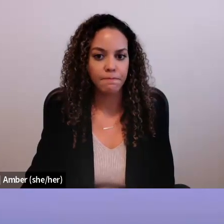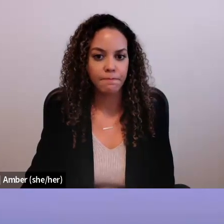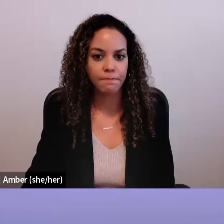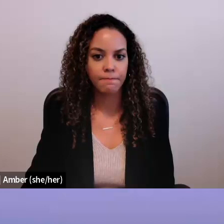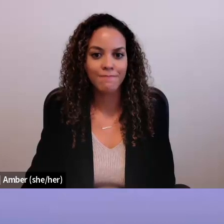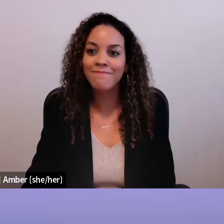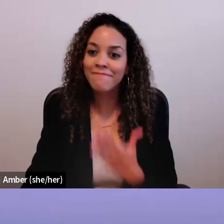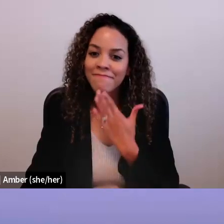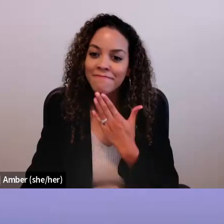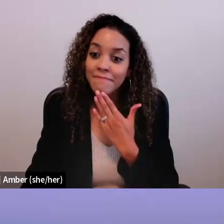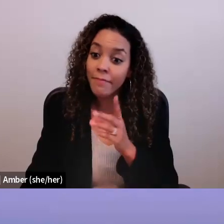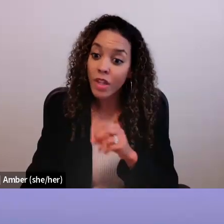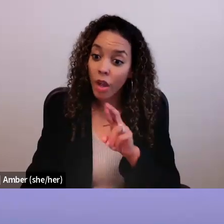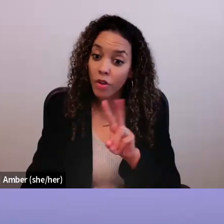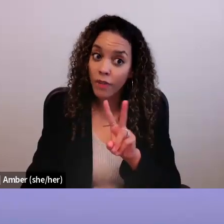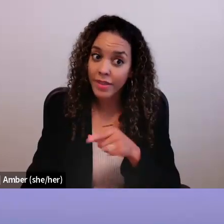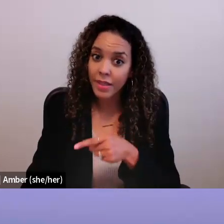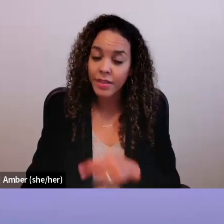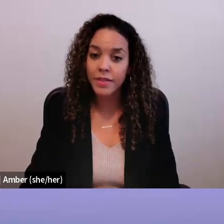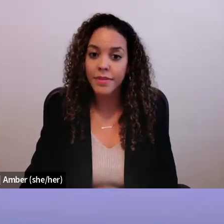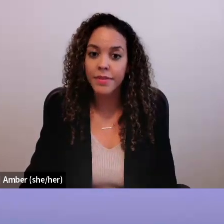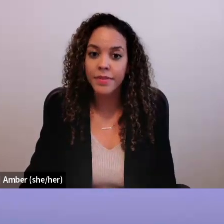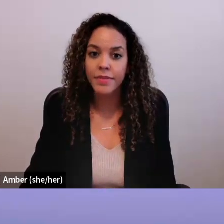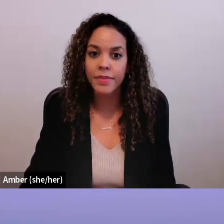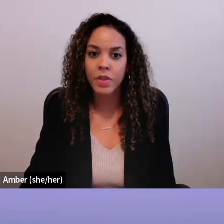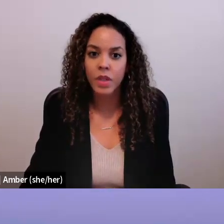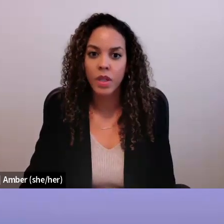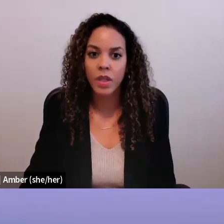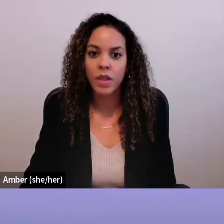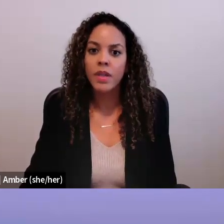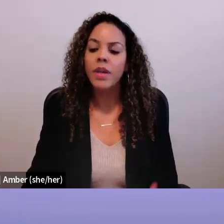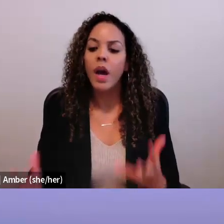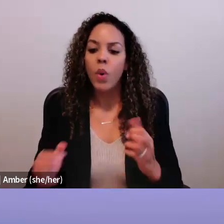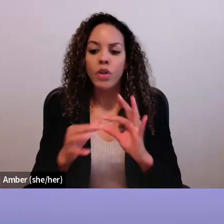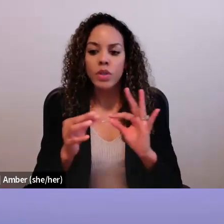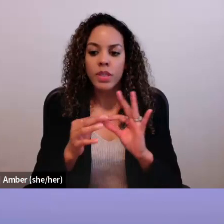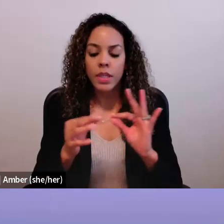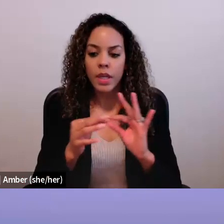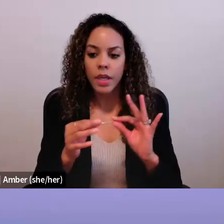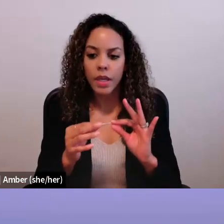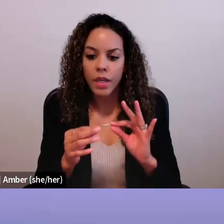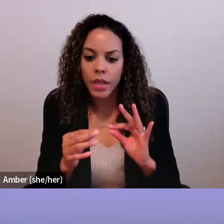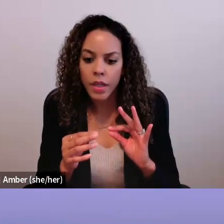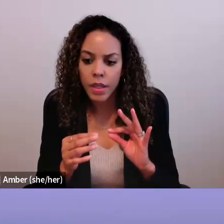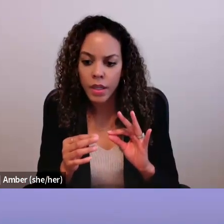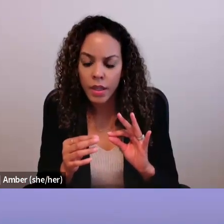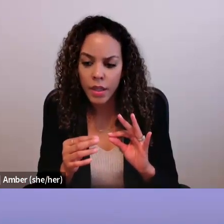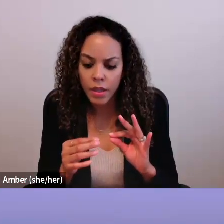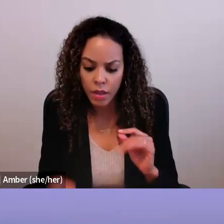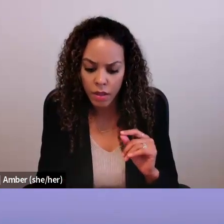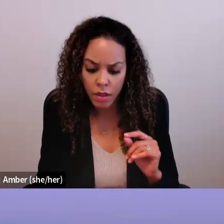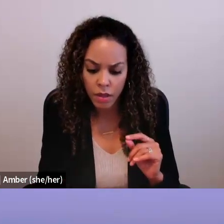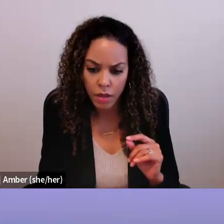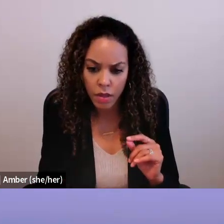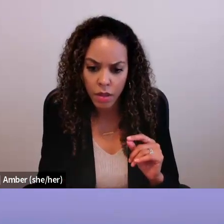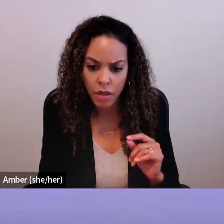Thank you. Dr. Vasquez, did you want to respond? I was just going to say that when I had the Enlace grant, I'm not so sure not all schools